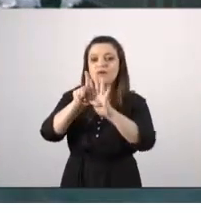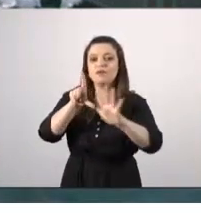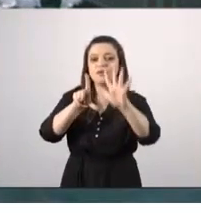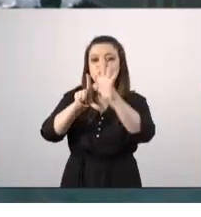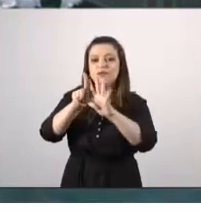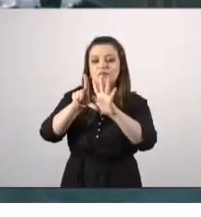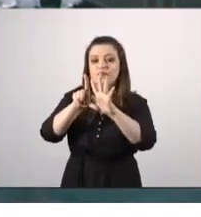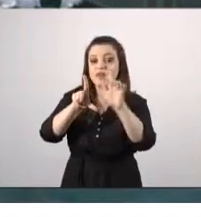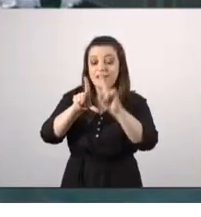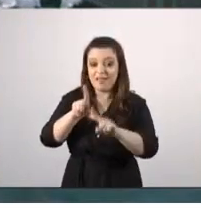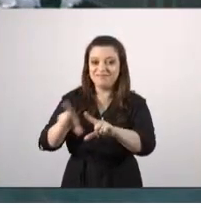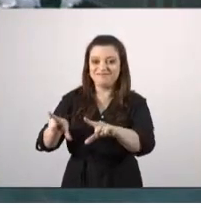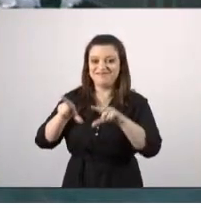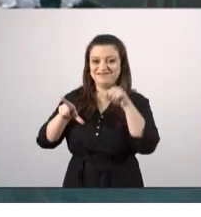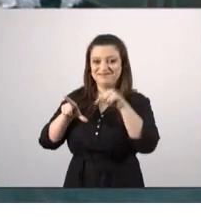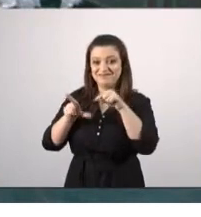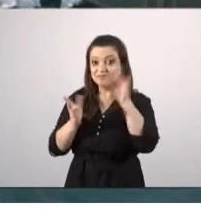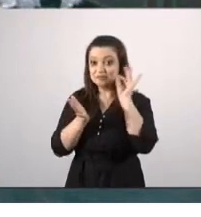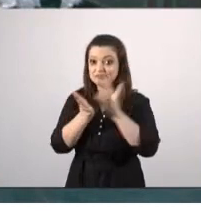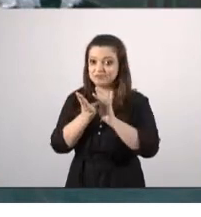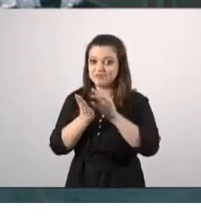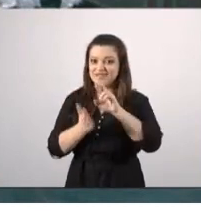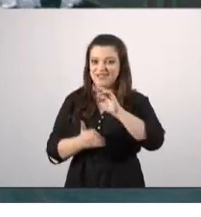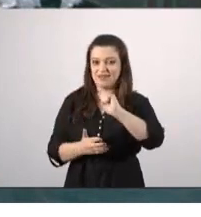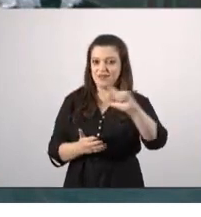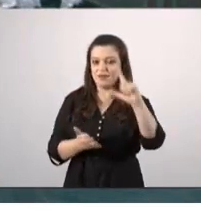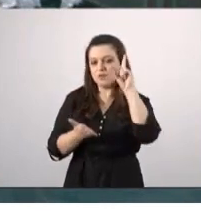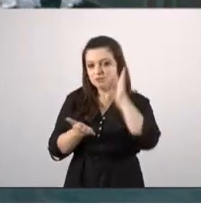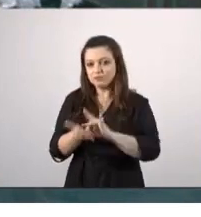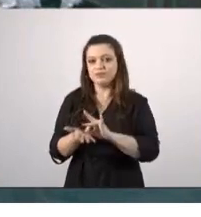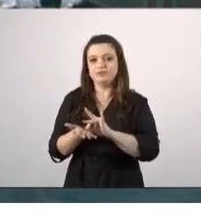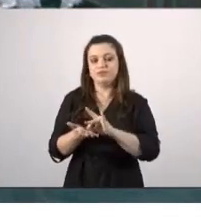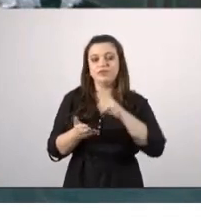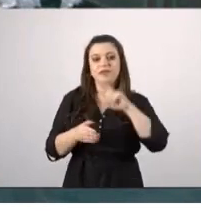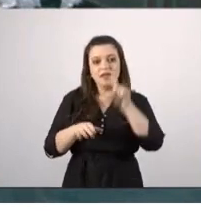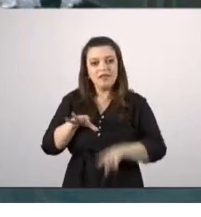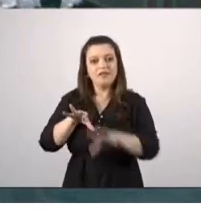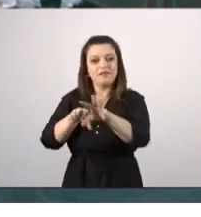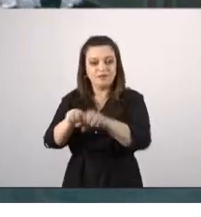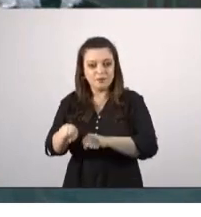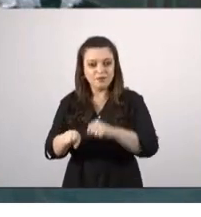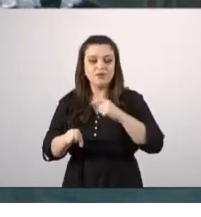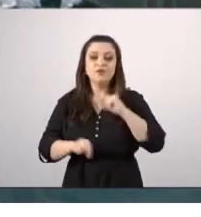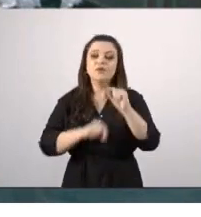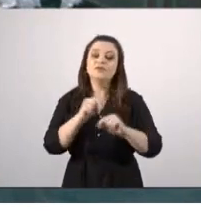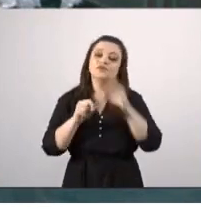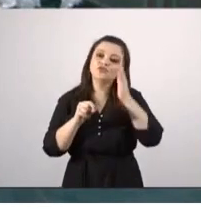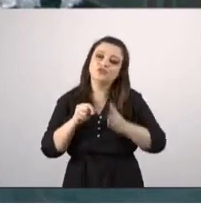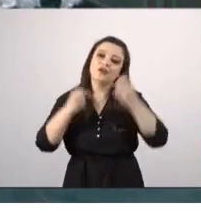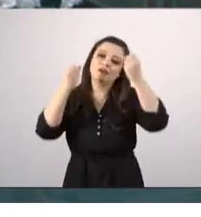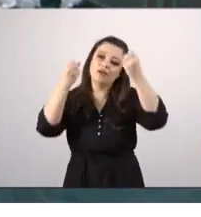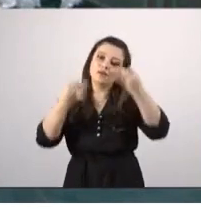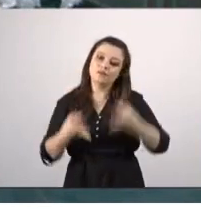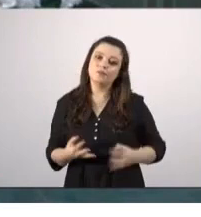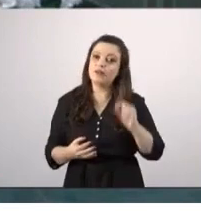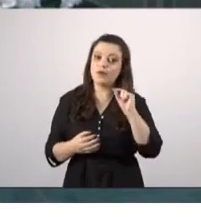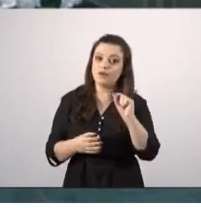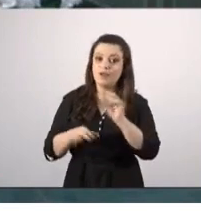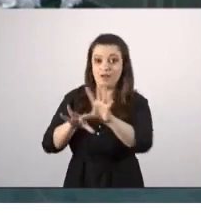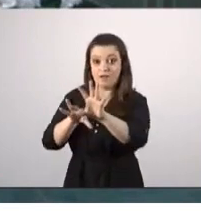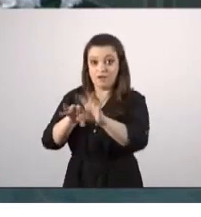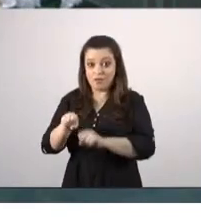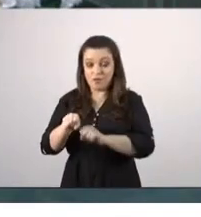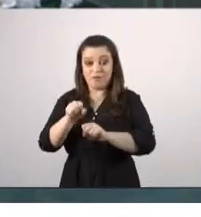degree. It's real. Your degree isn't almost or nearly as described. Your degree is a